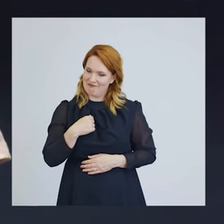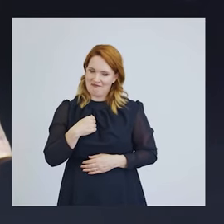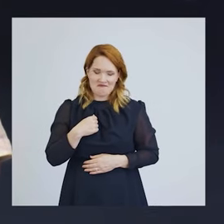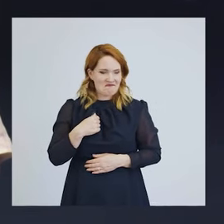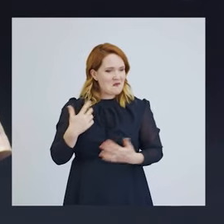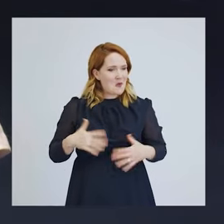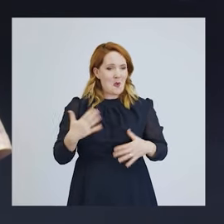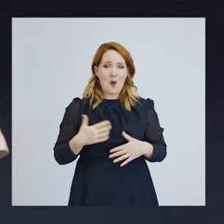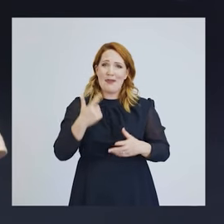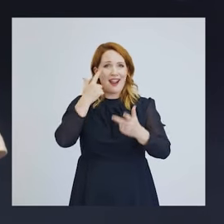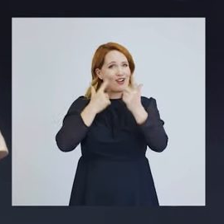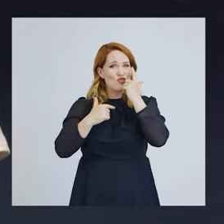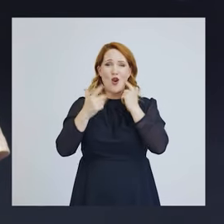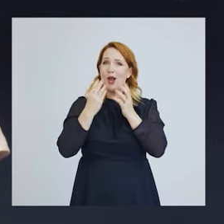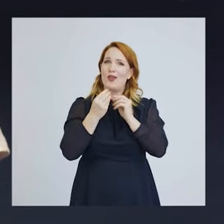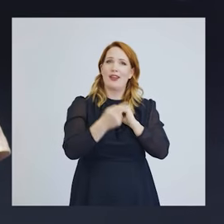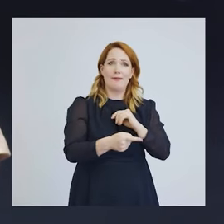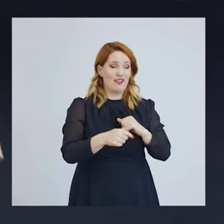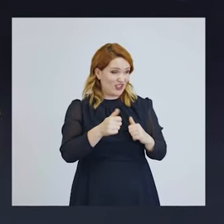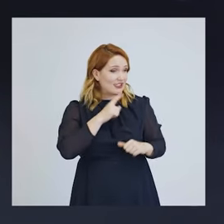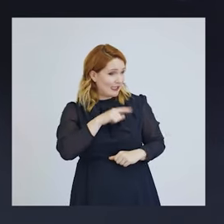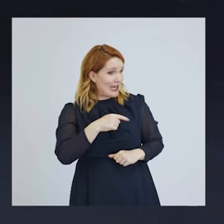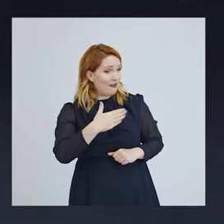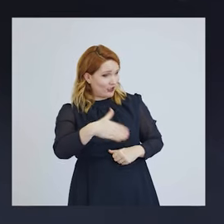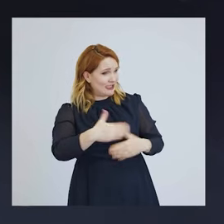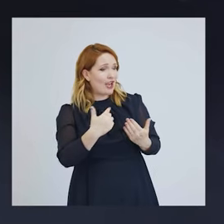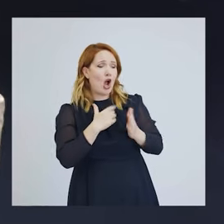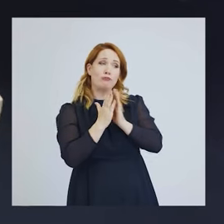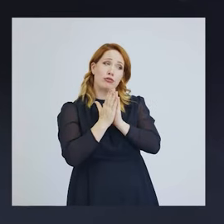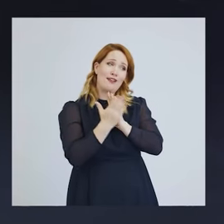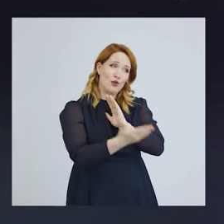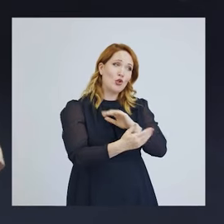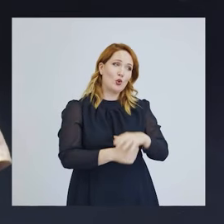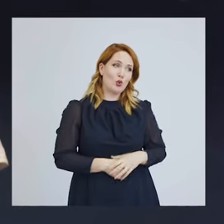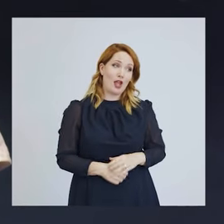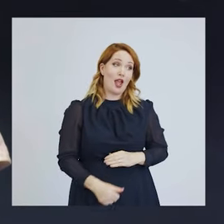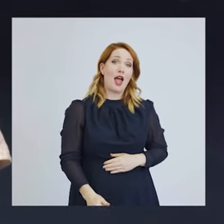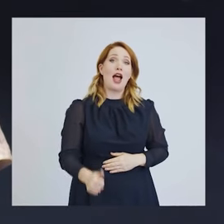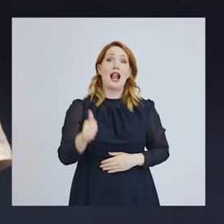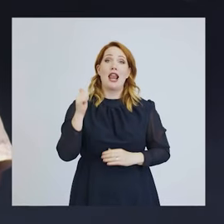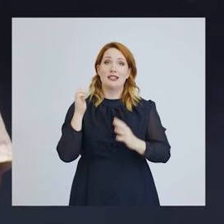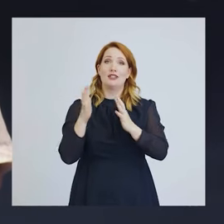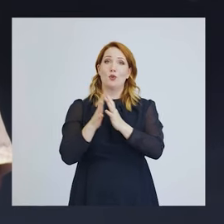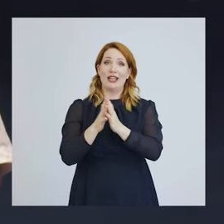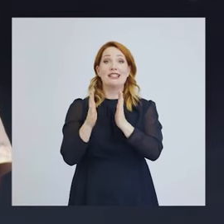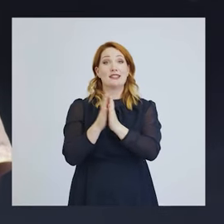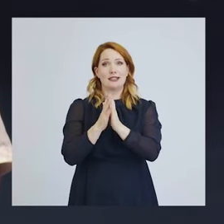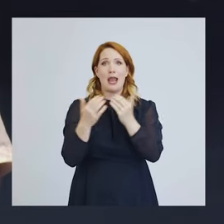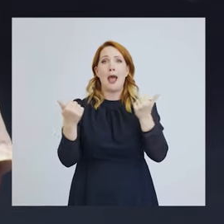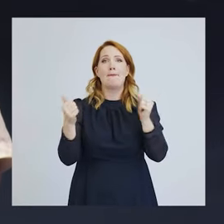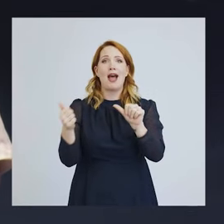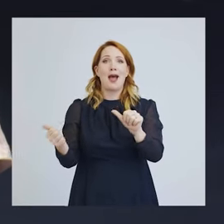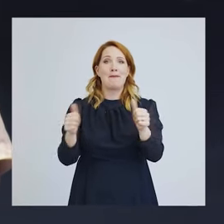well. And I was just so overwhelmed and I started crying with him. I said, every day I've been praying for